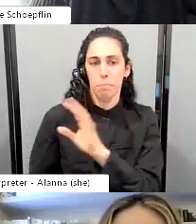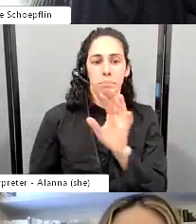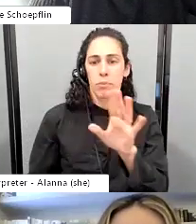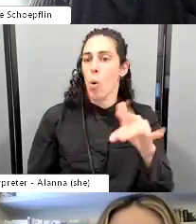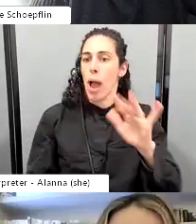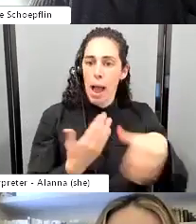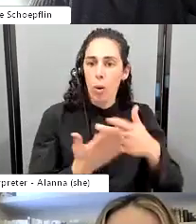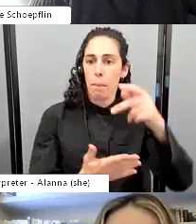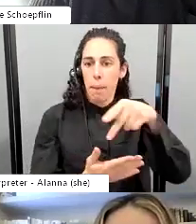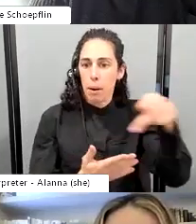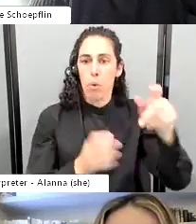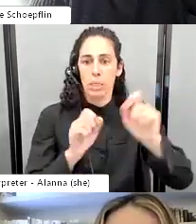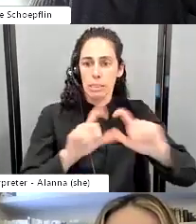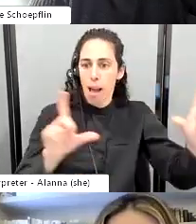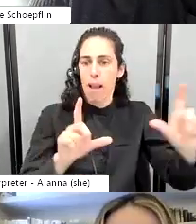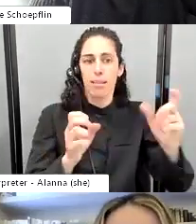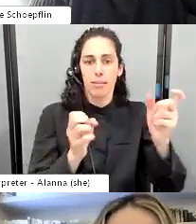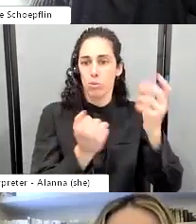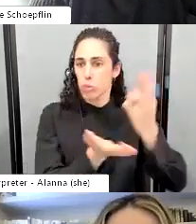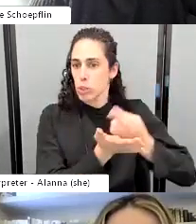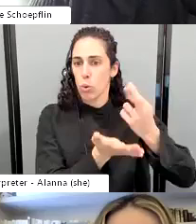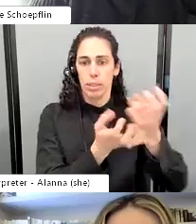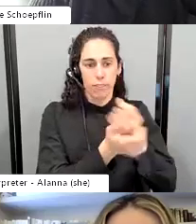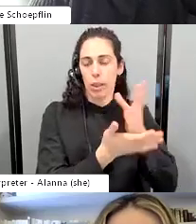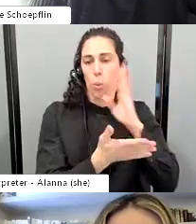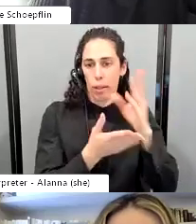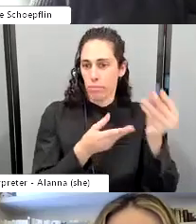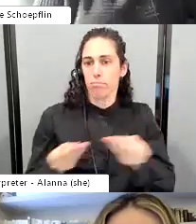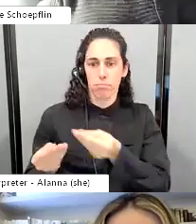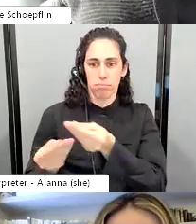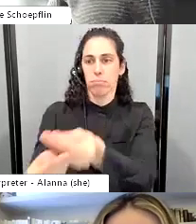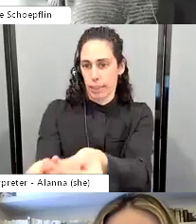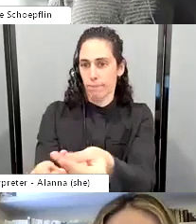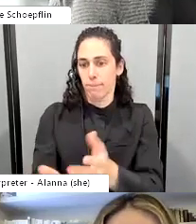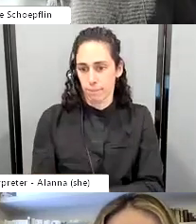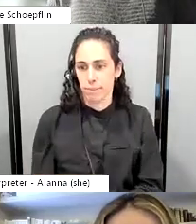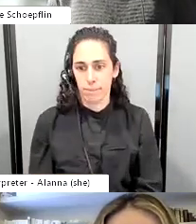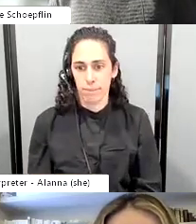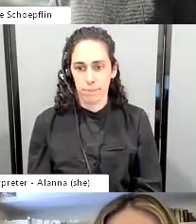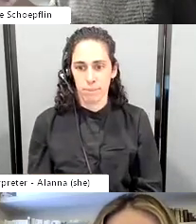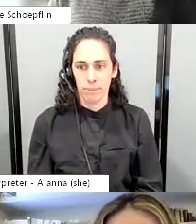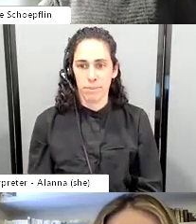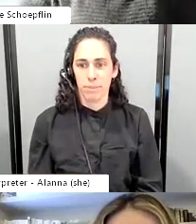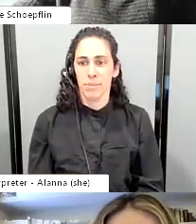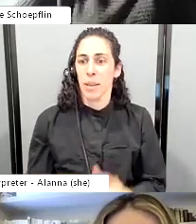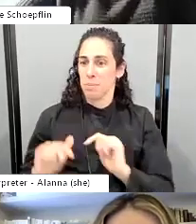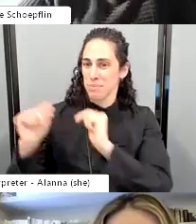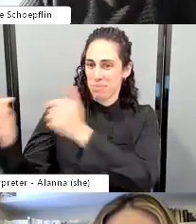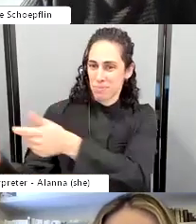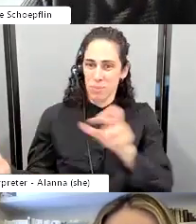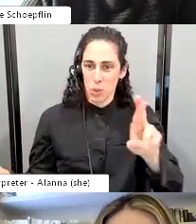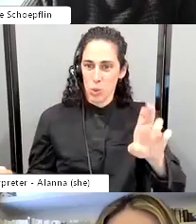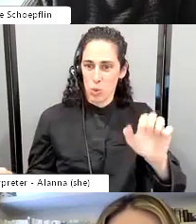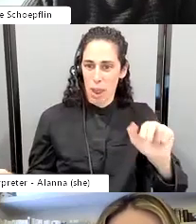that you might be interested in. Beautiful. Ryan, over to you. Great. Thank you so much for the great presentation and